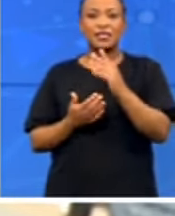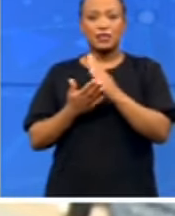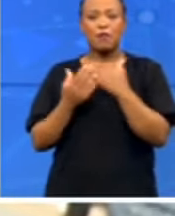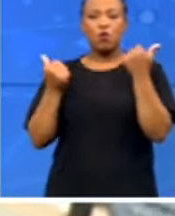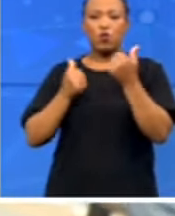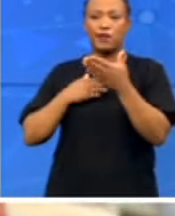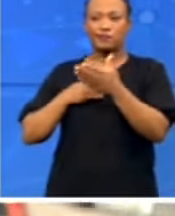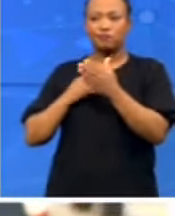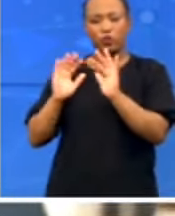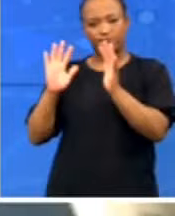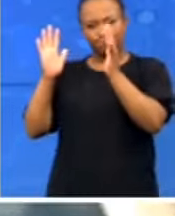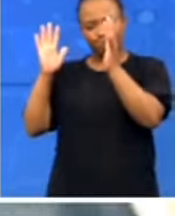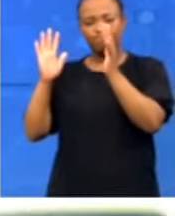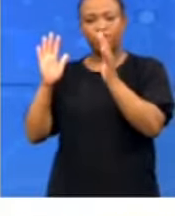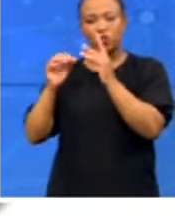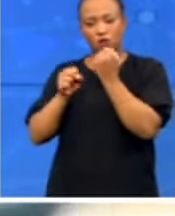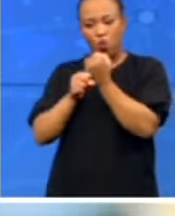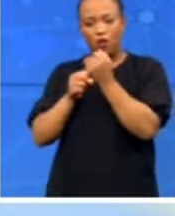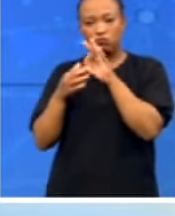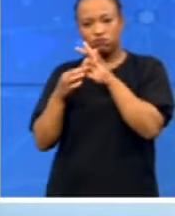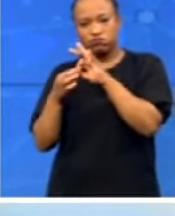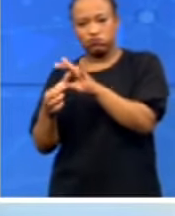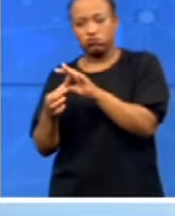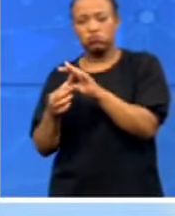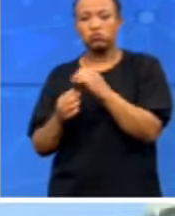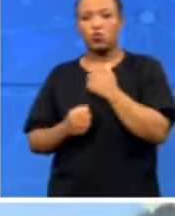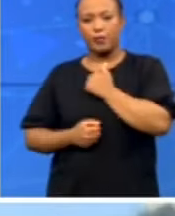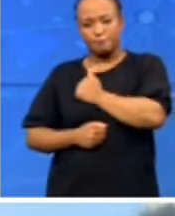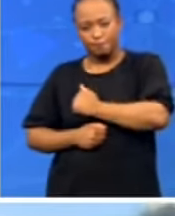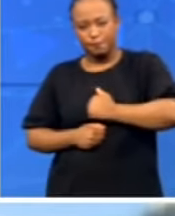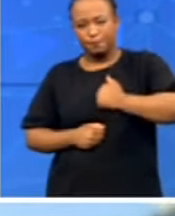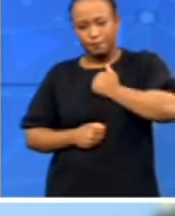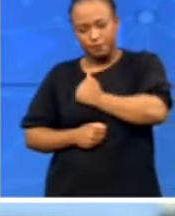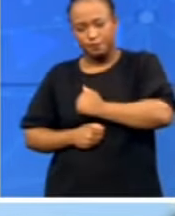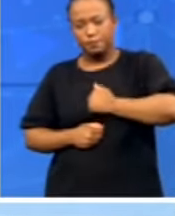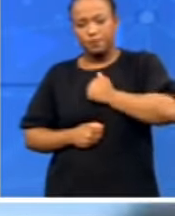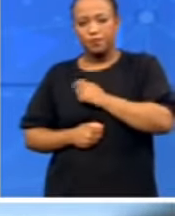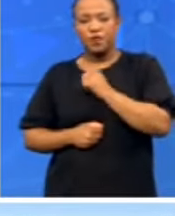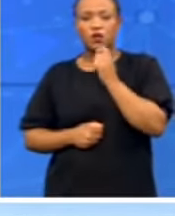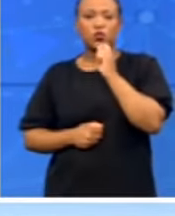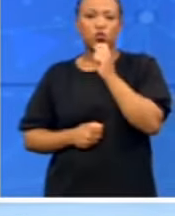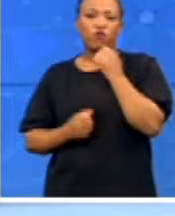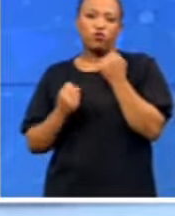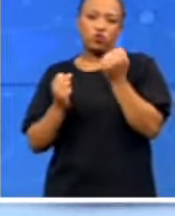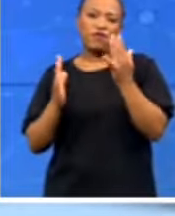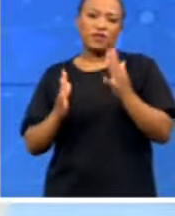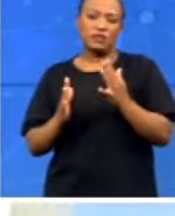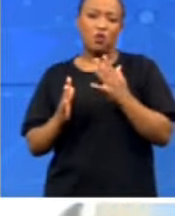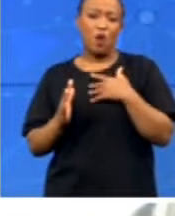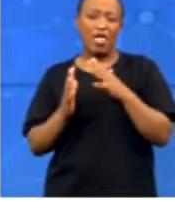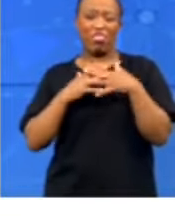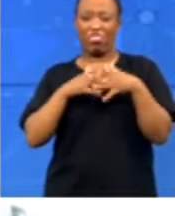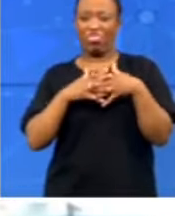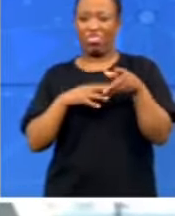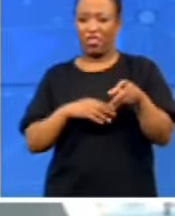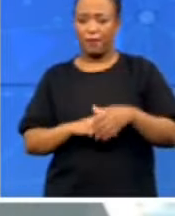dedication, and we apologize sincerely to the road users for the inconvenience here. So as a department, are you going to make sure that at